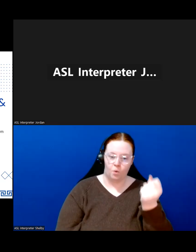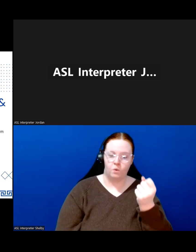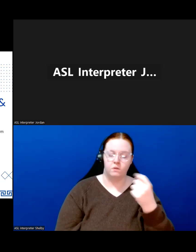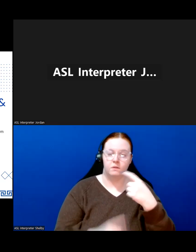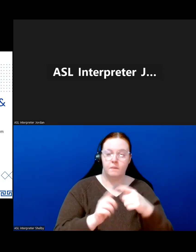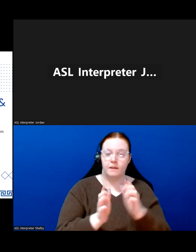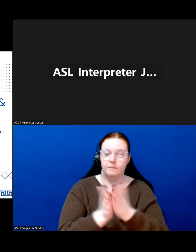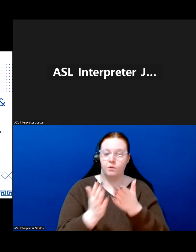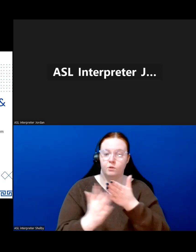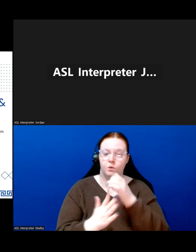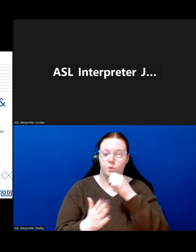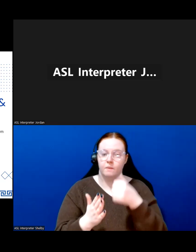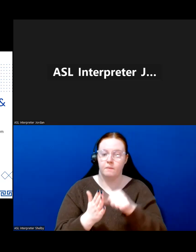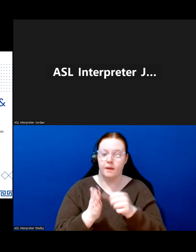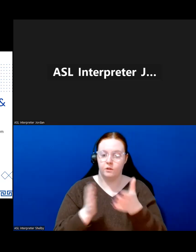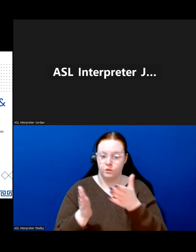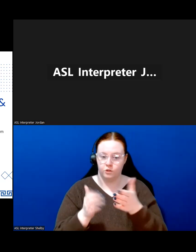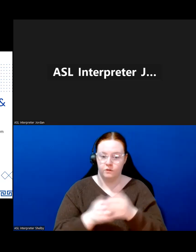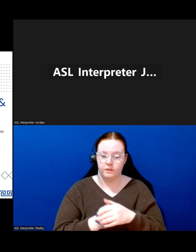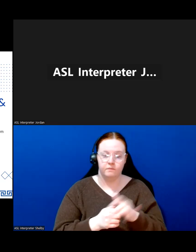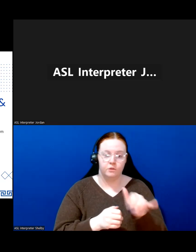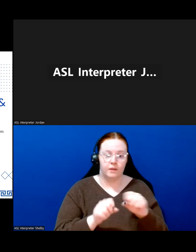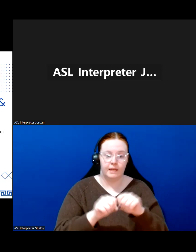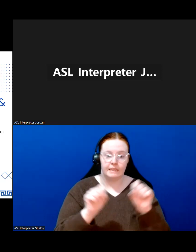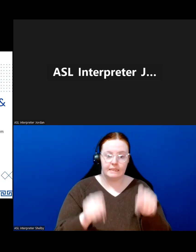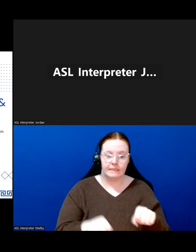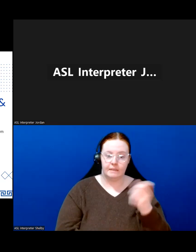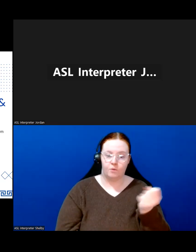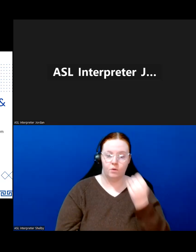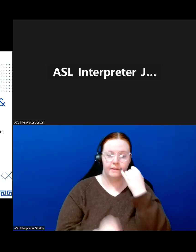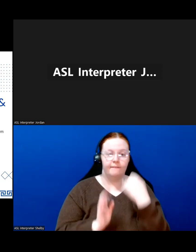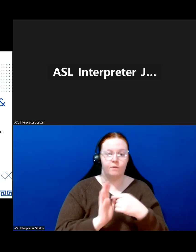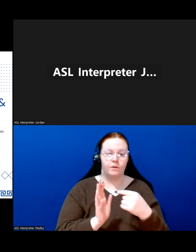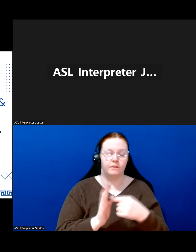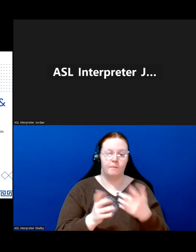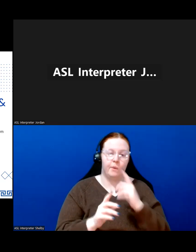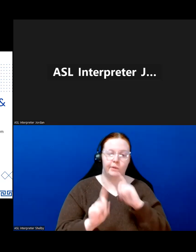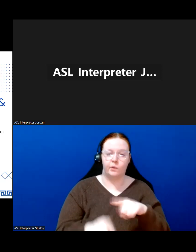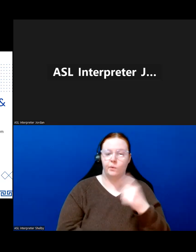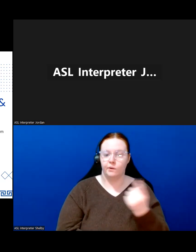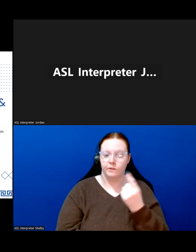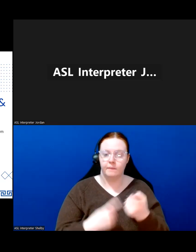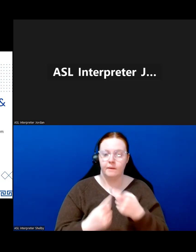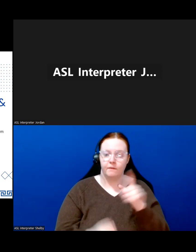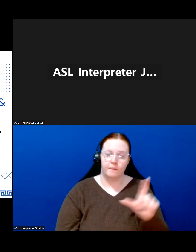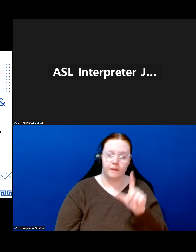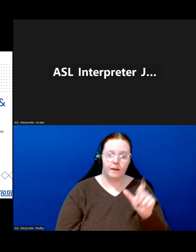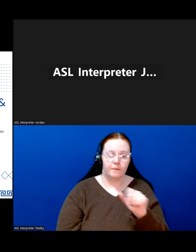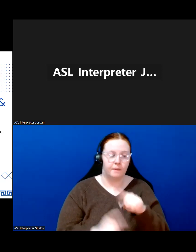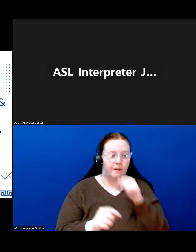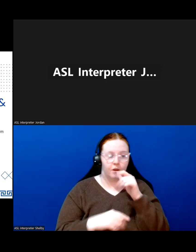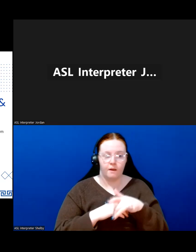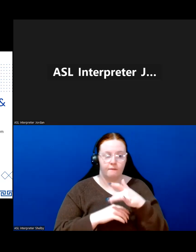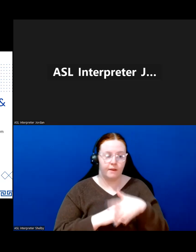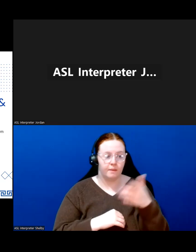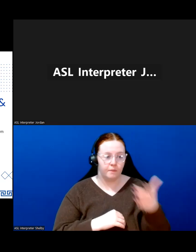service. So our system-wide hold, so if the item you want to order isn't at the library nearest to you, that's no problem. We can get it